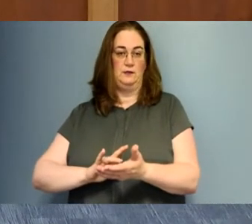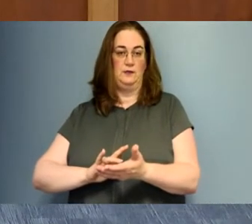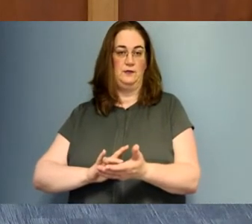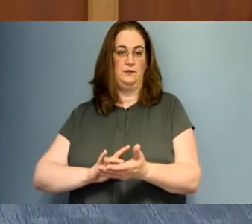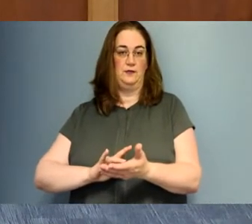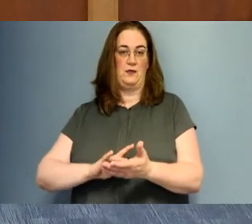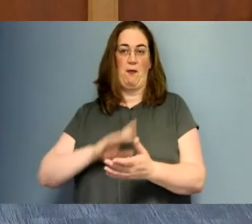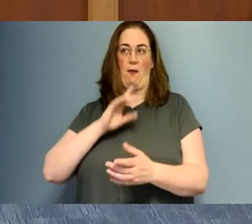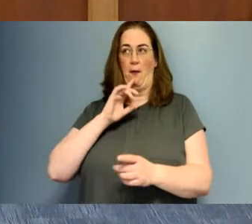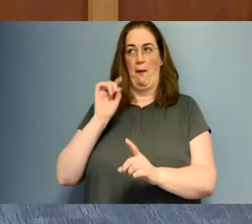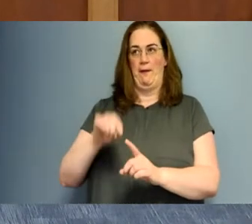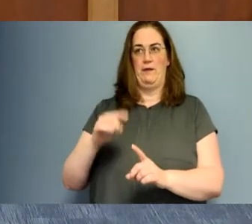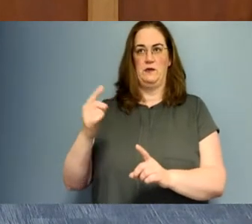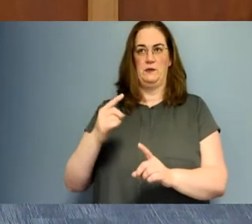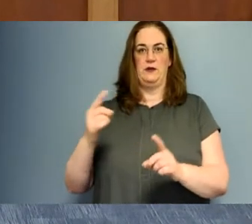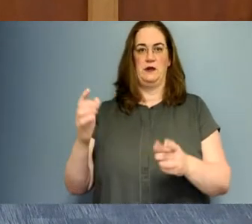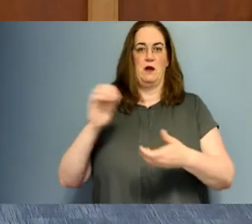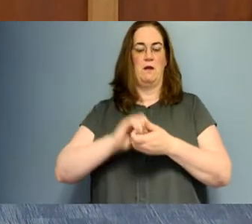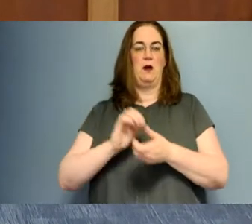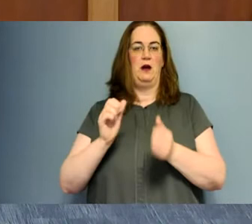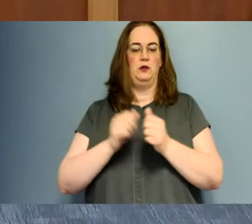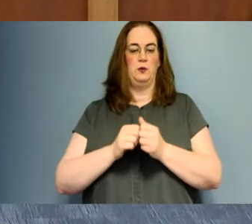Really, that's something, you know, combined with